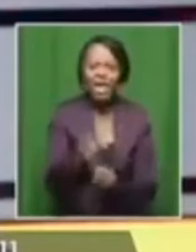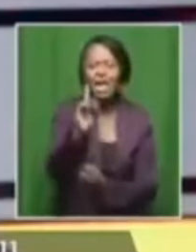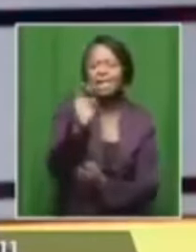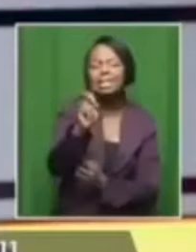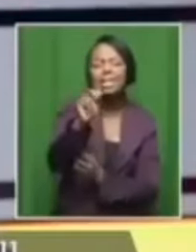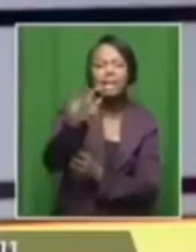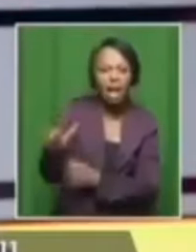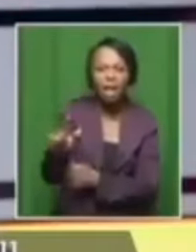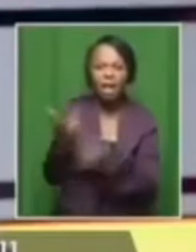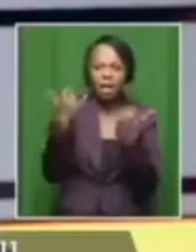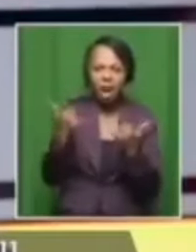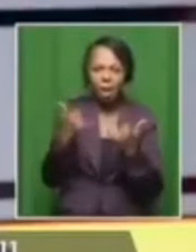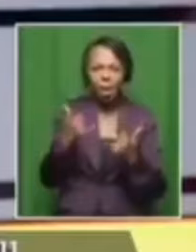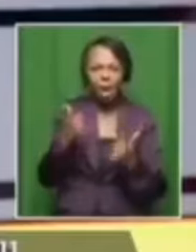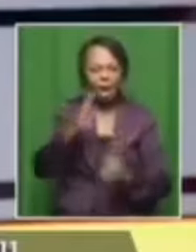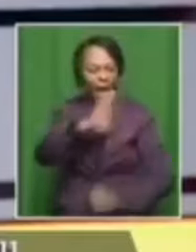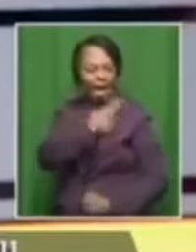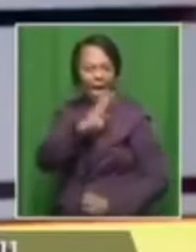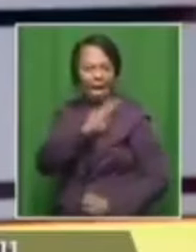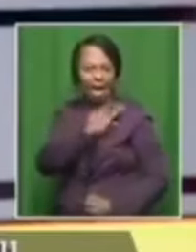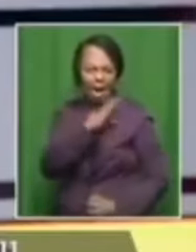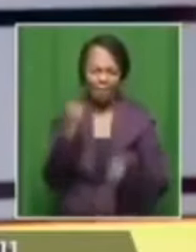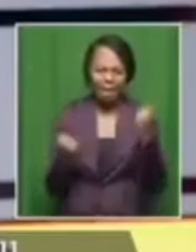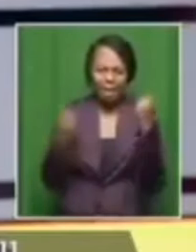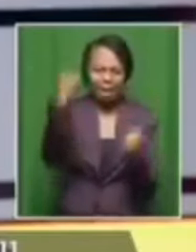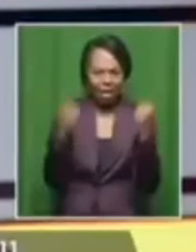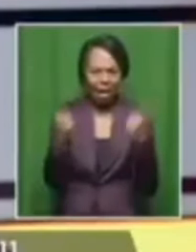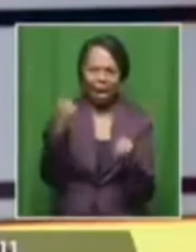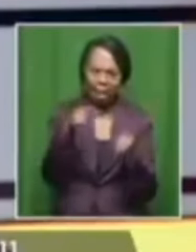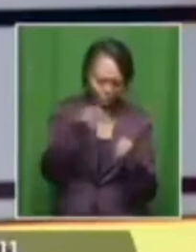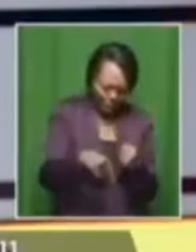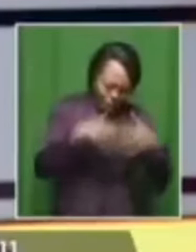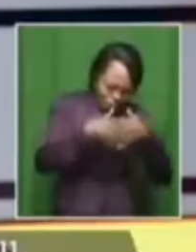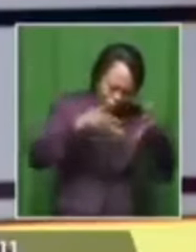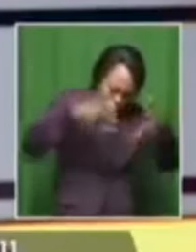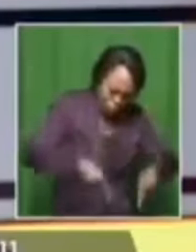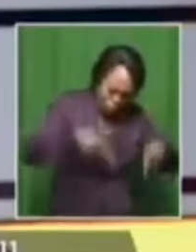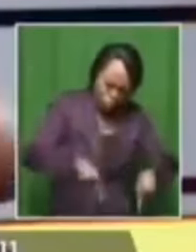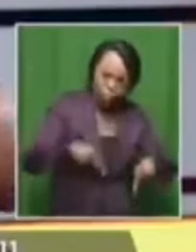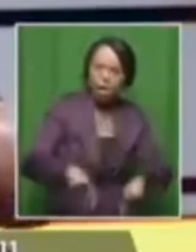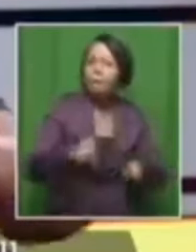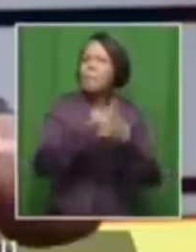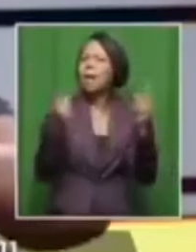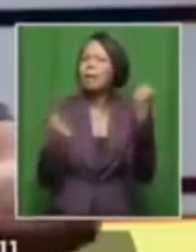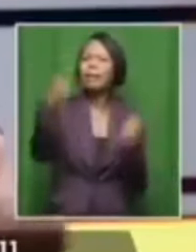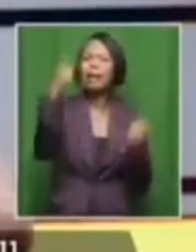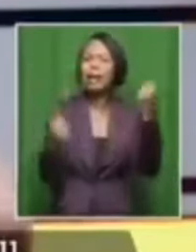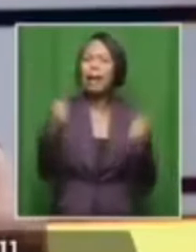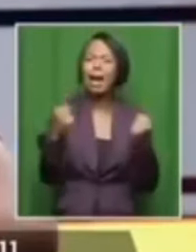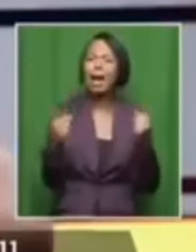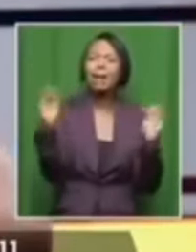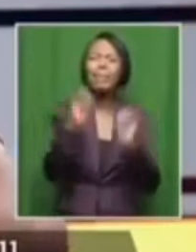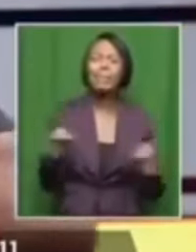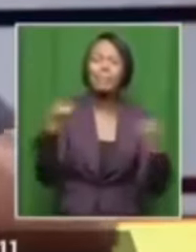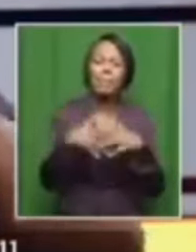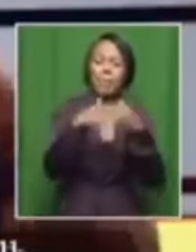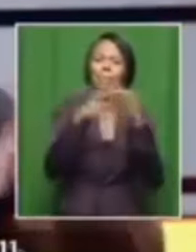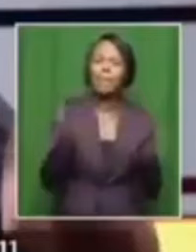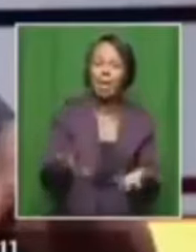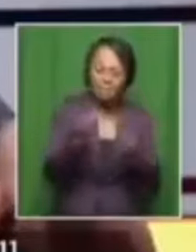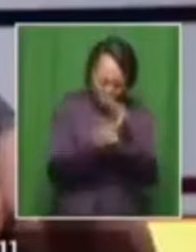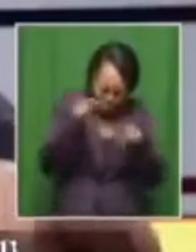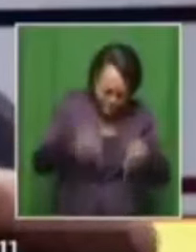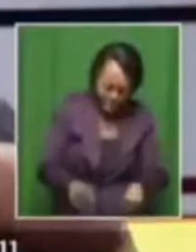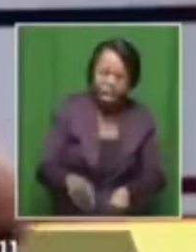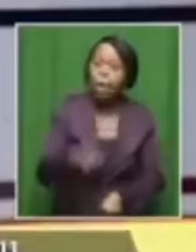army vehicles. And why are we not producing a car? It's trade agreements with Europe, with America, with